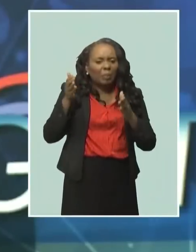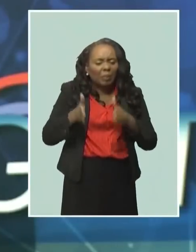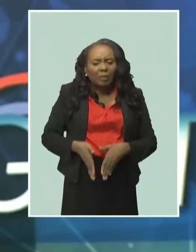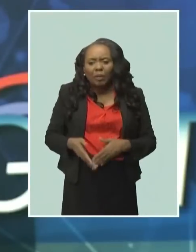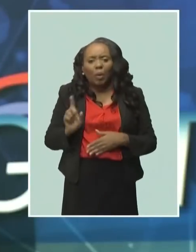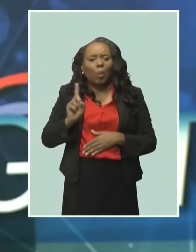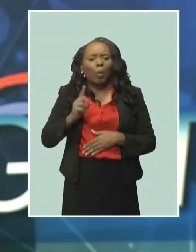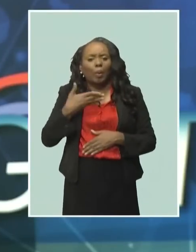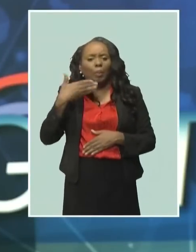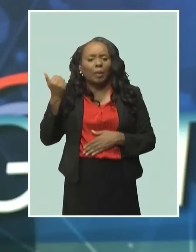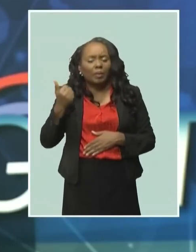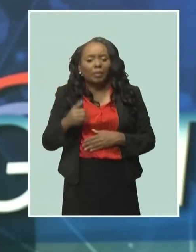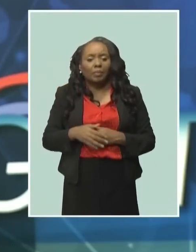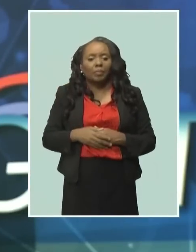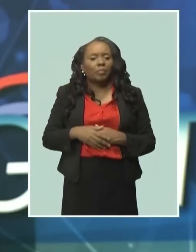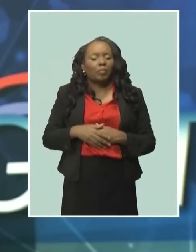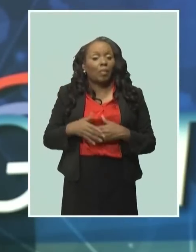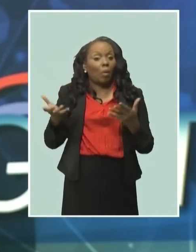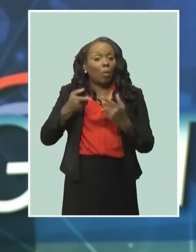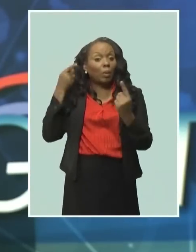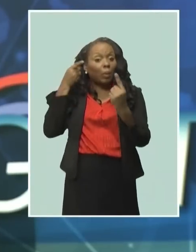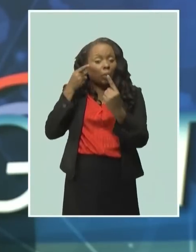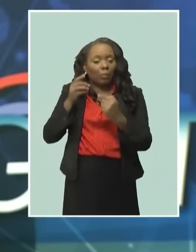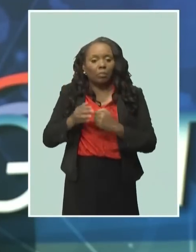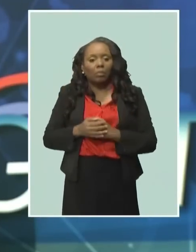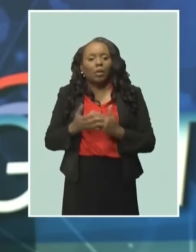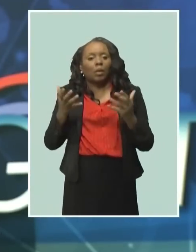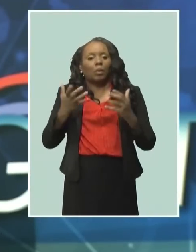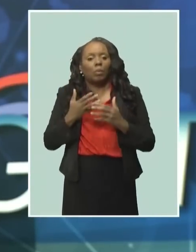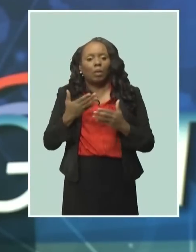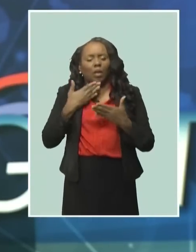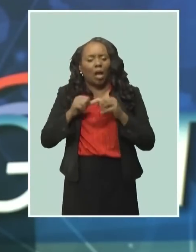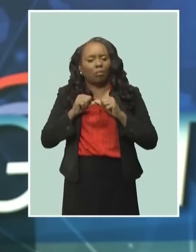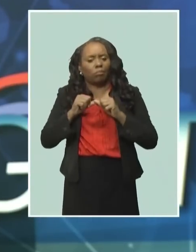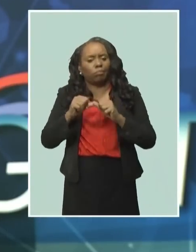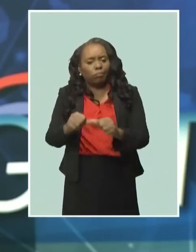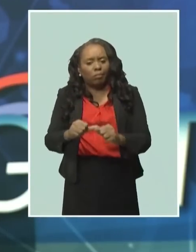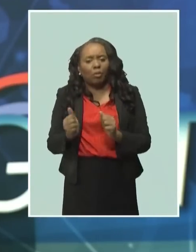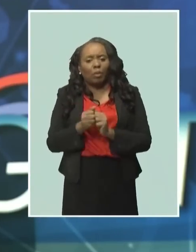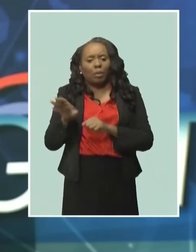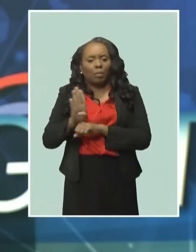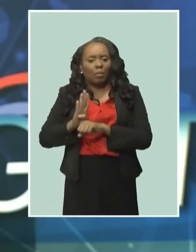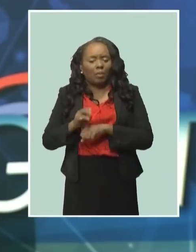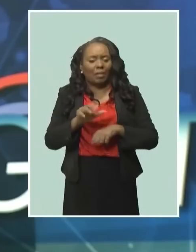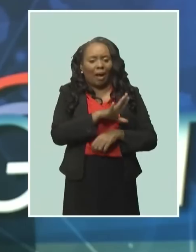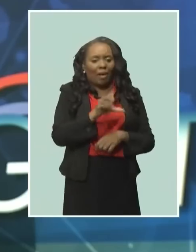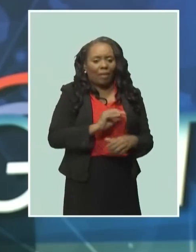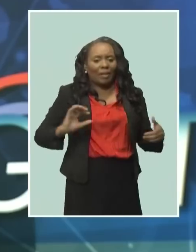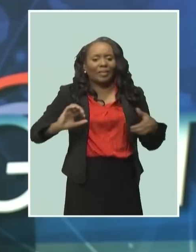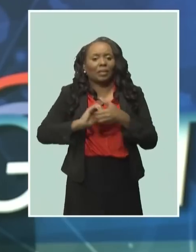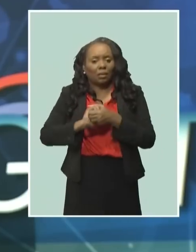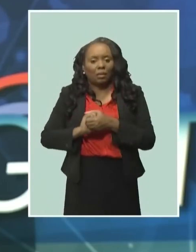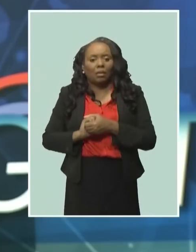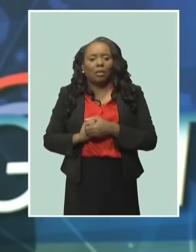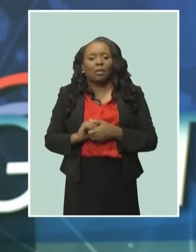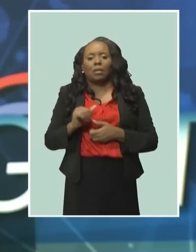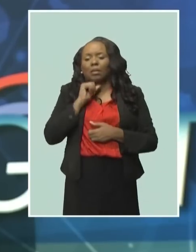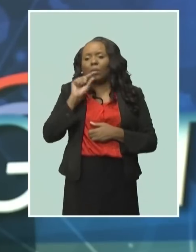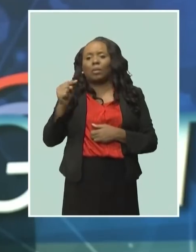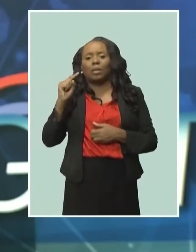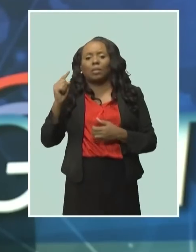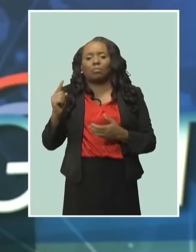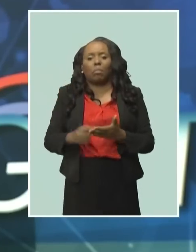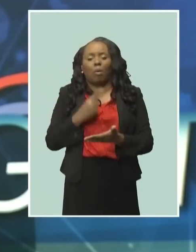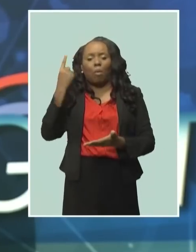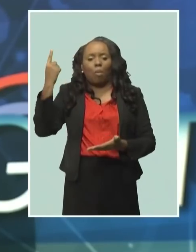Mr. Williams says the goal is to create a sustainable partnership between Barbados and Africa with regular airlift rather than one-off